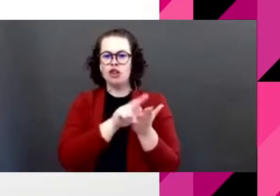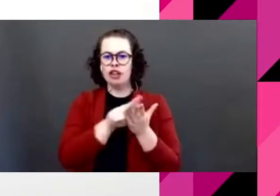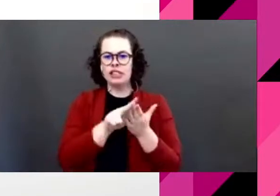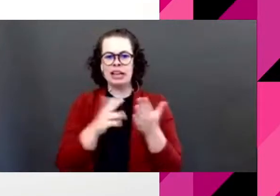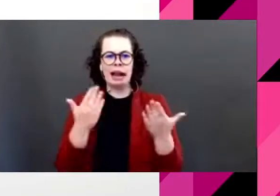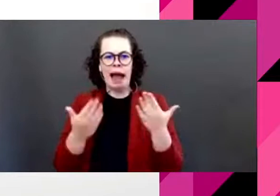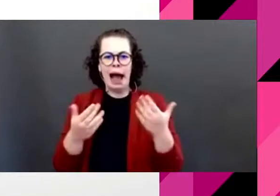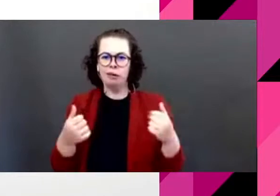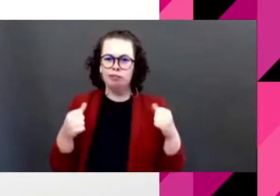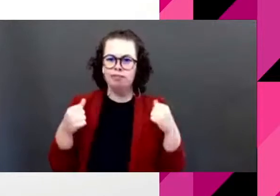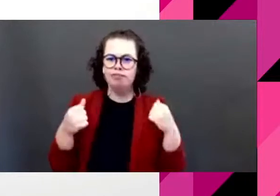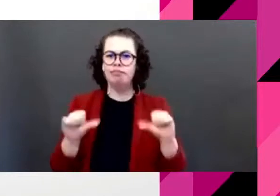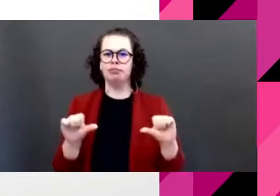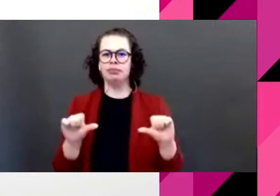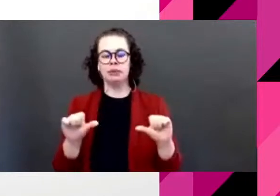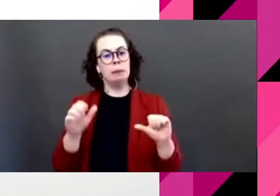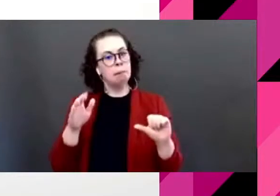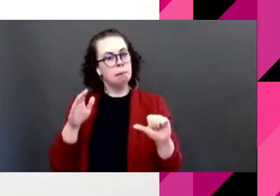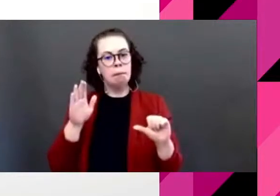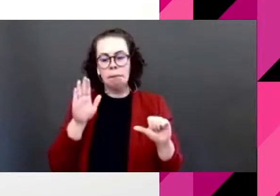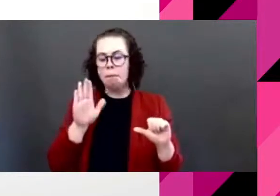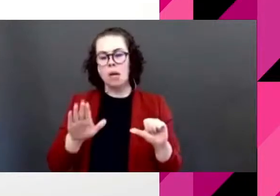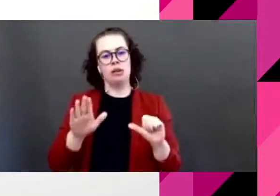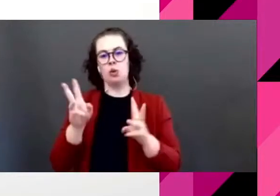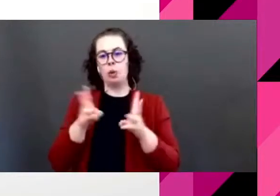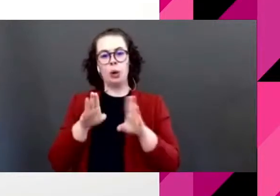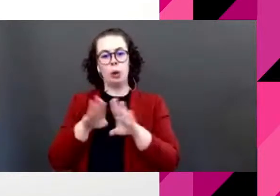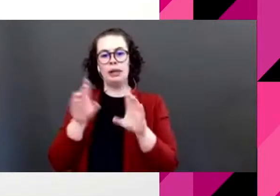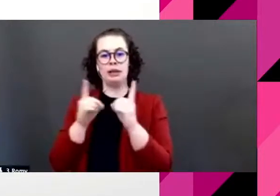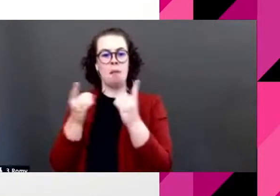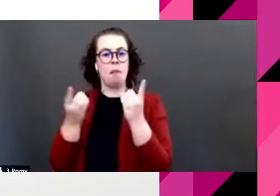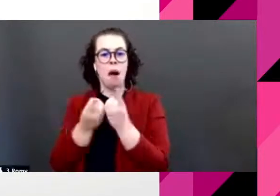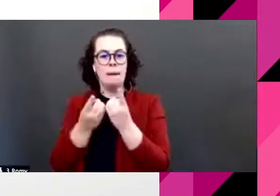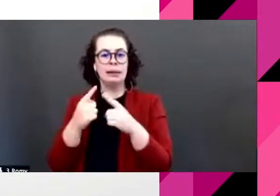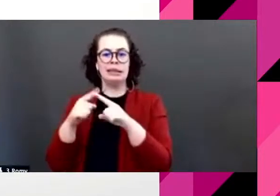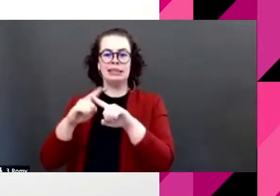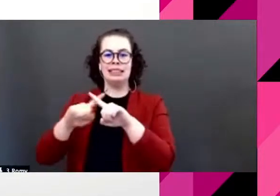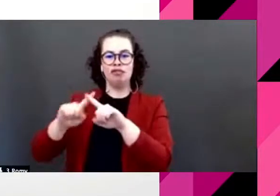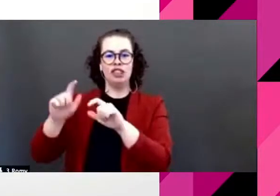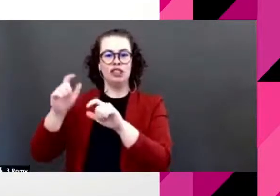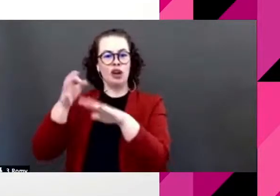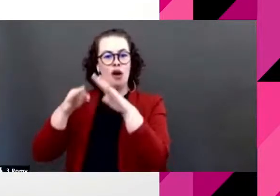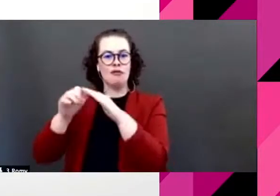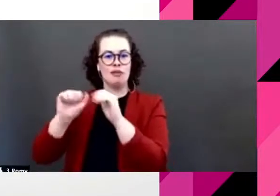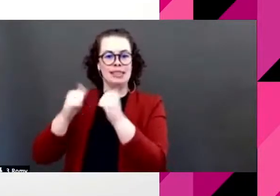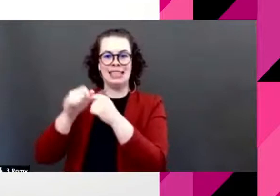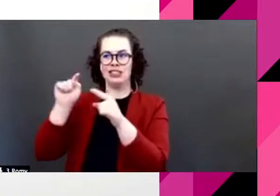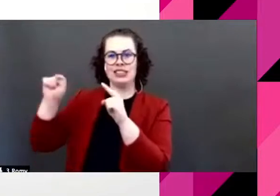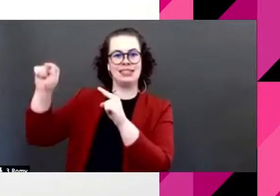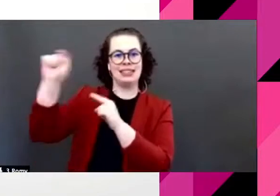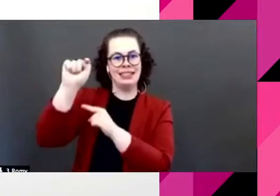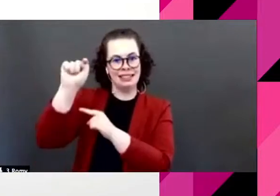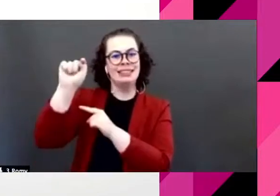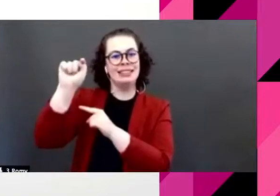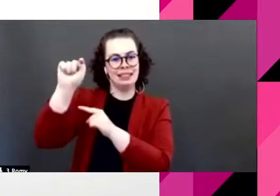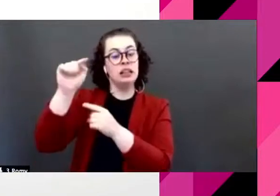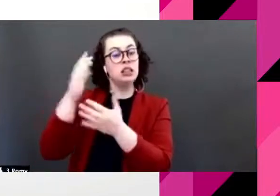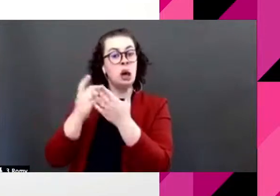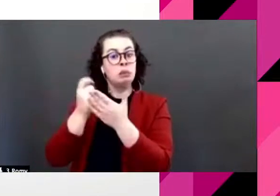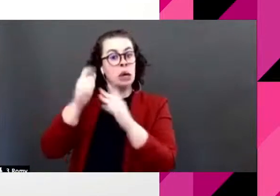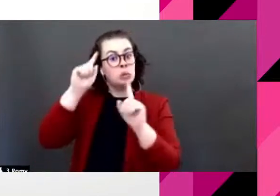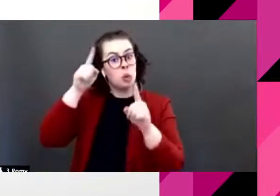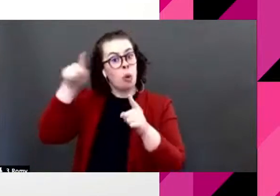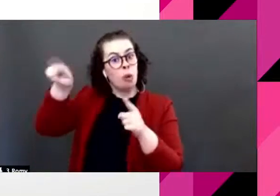the involvement and the collaboration of departments and agencies not always recognised for their role